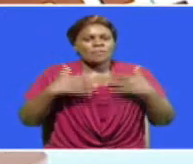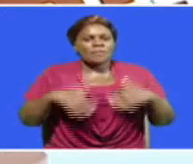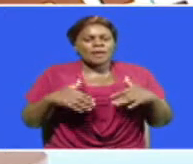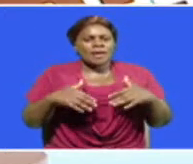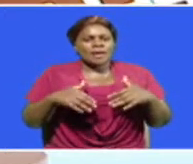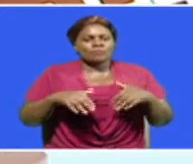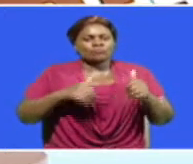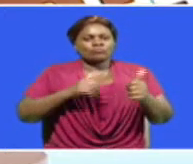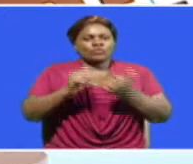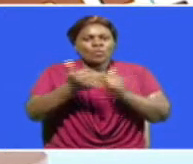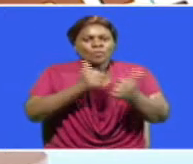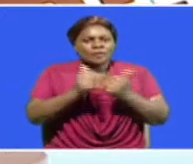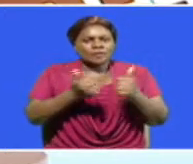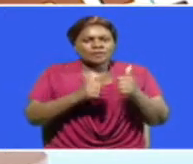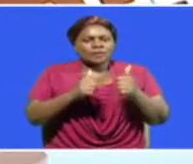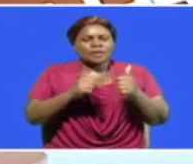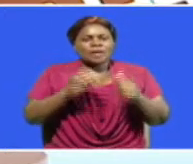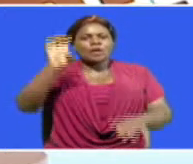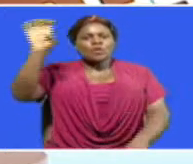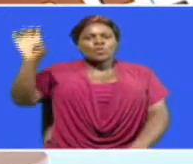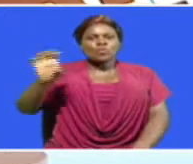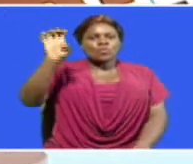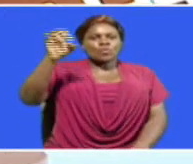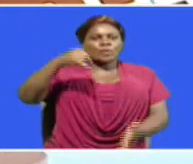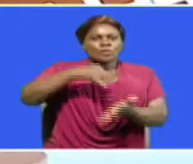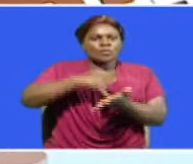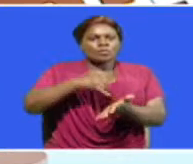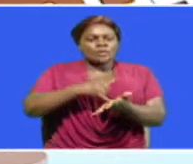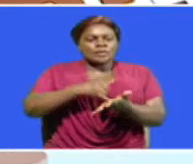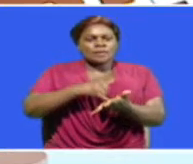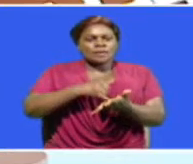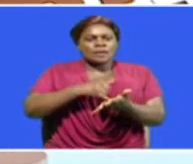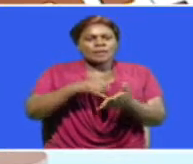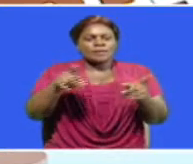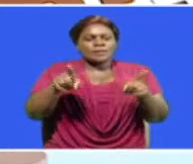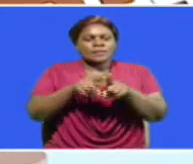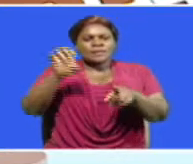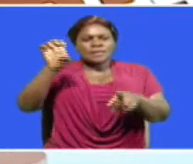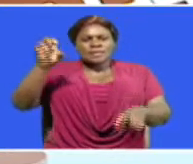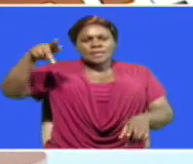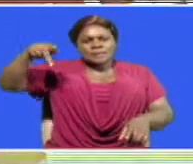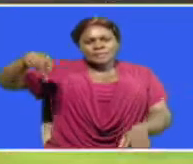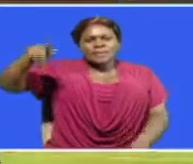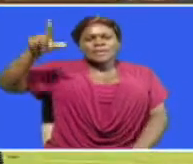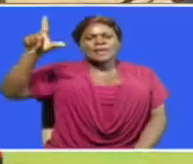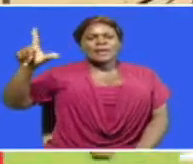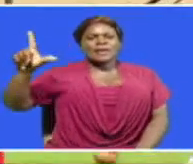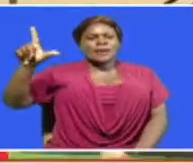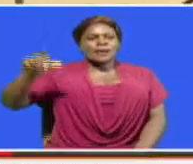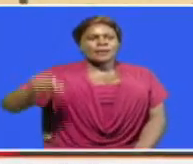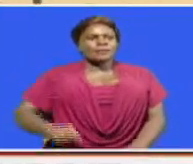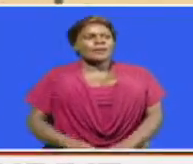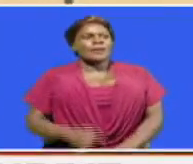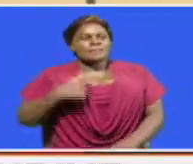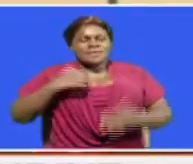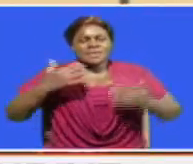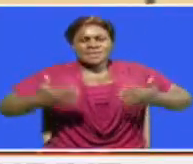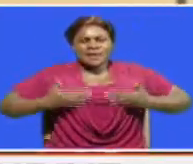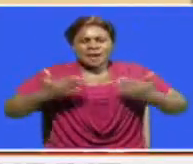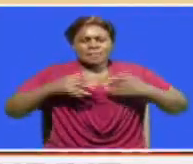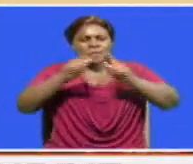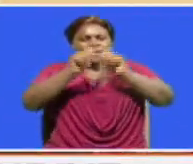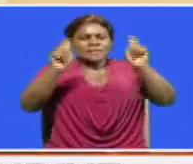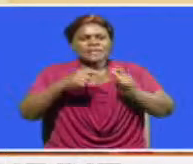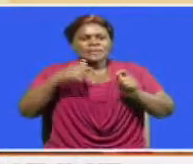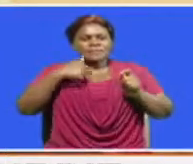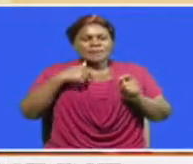vilabu tajika katika ligi barani Ulaya ikiwemo ile ya Uingereza EPL. I'm so happy because my dream was